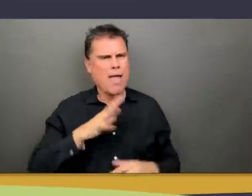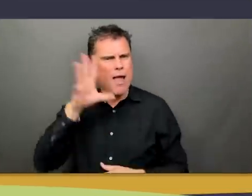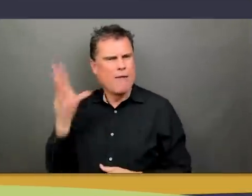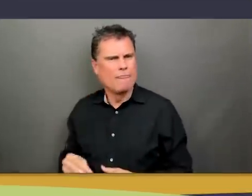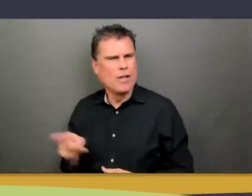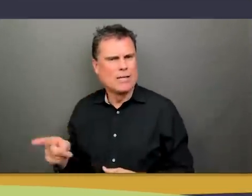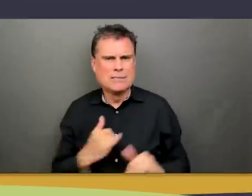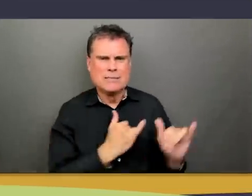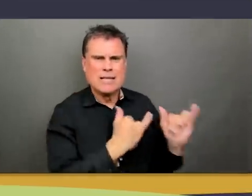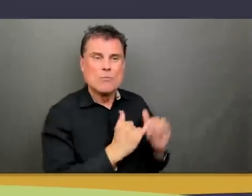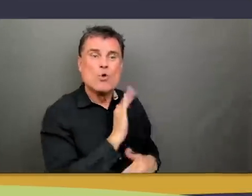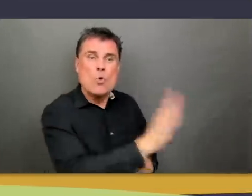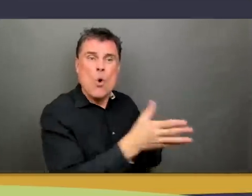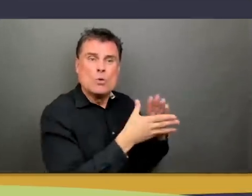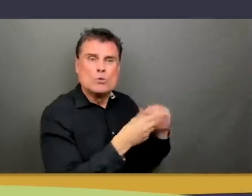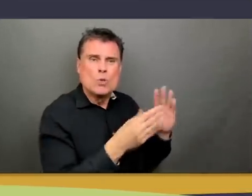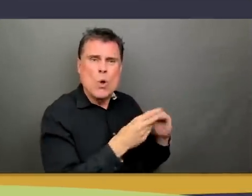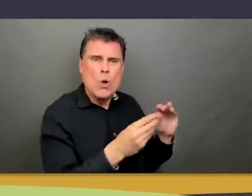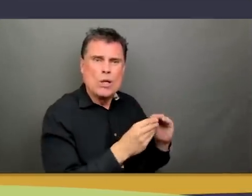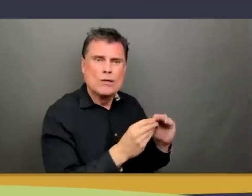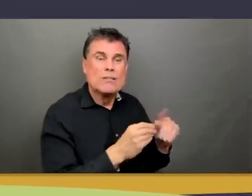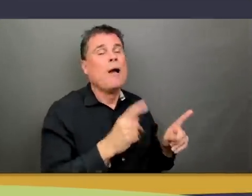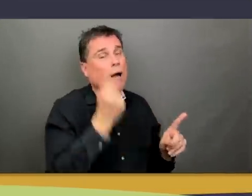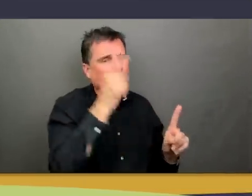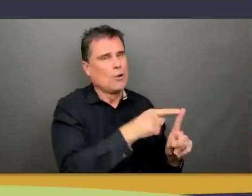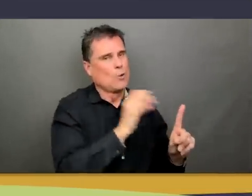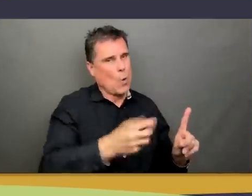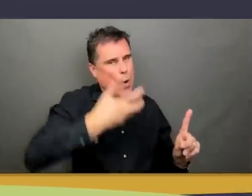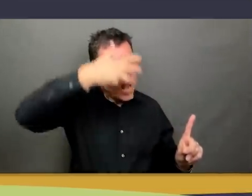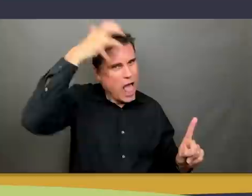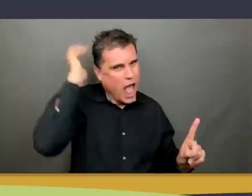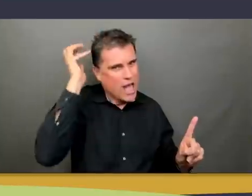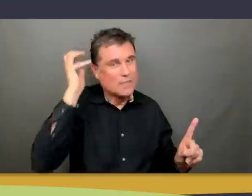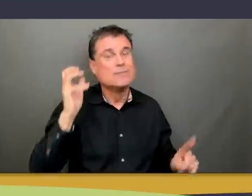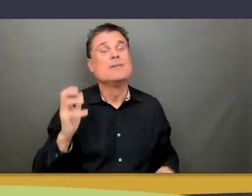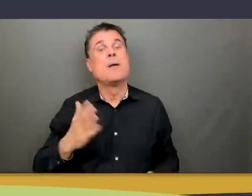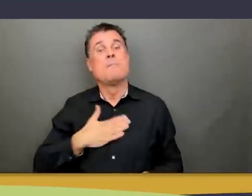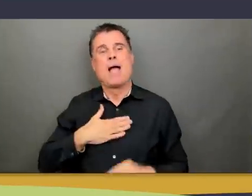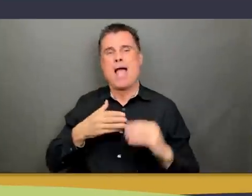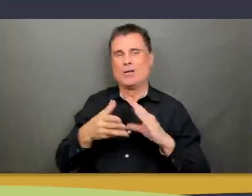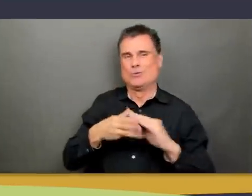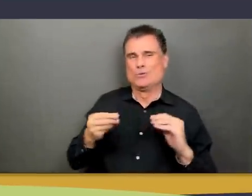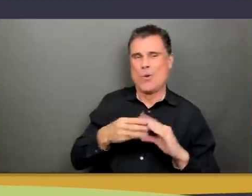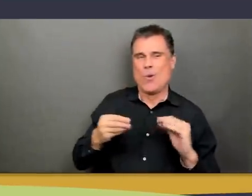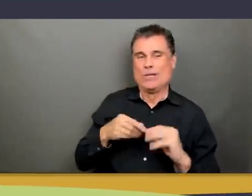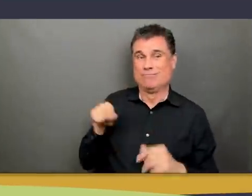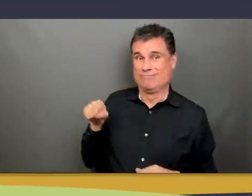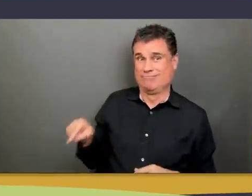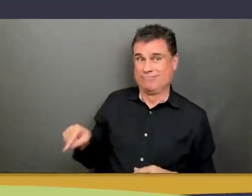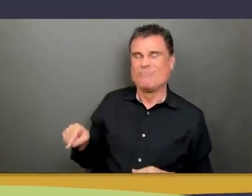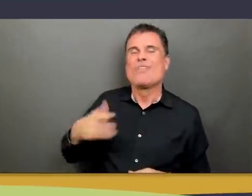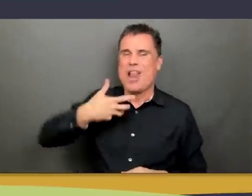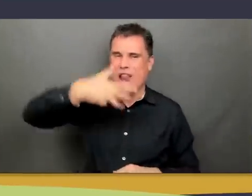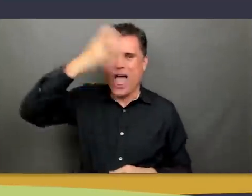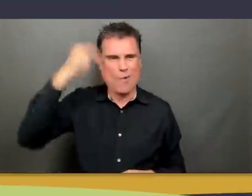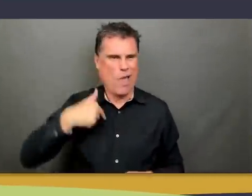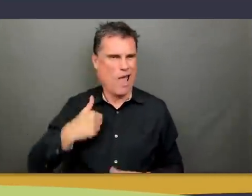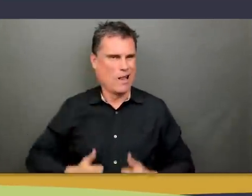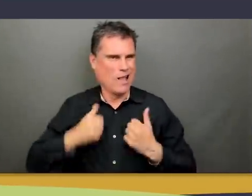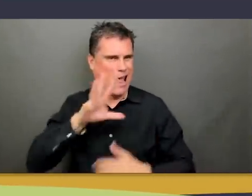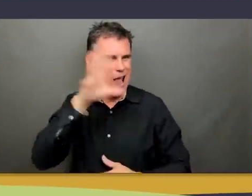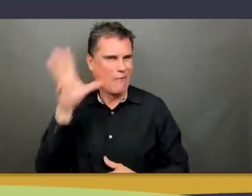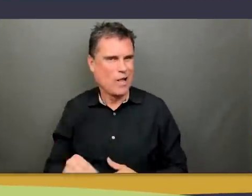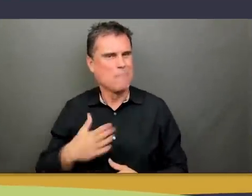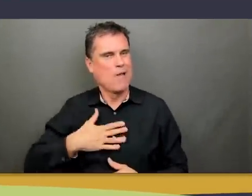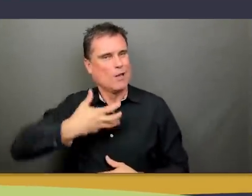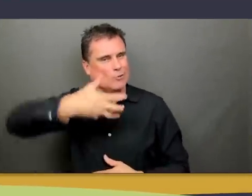We share beautiful culture, we grow, we learn. And it's because of you people, all the ones that we heard today,